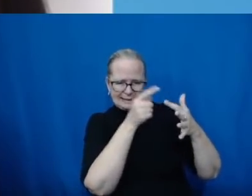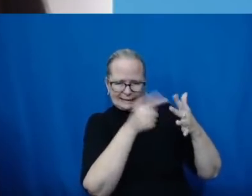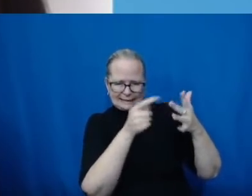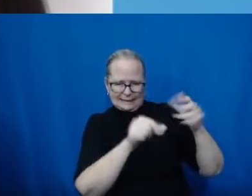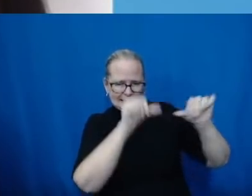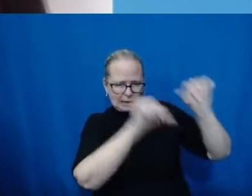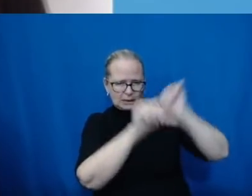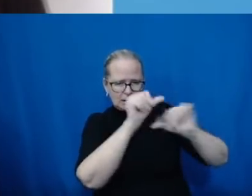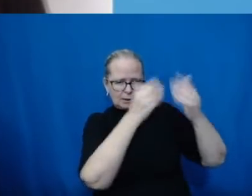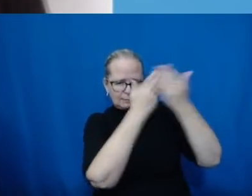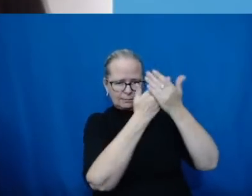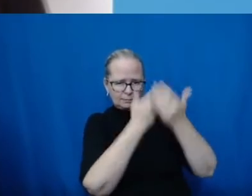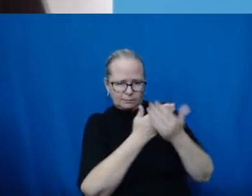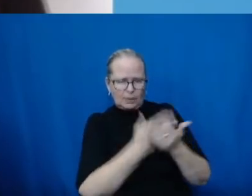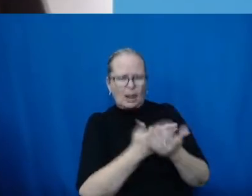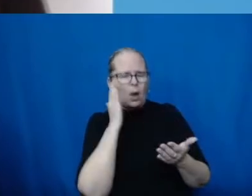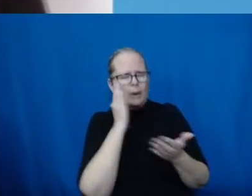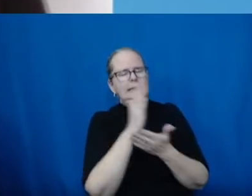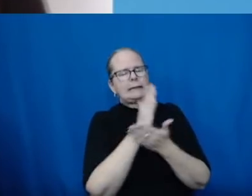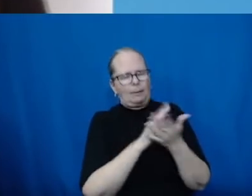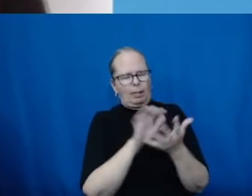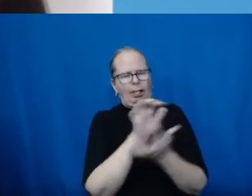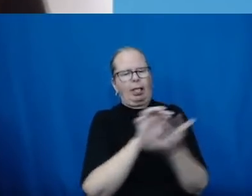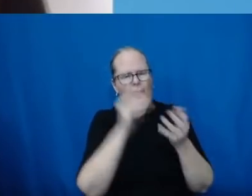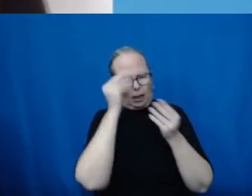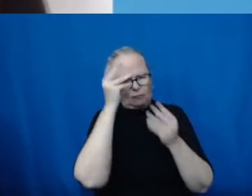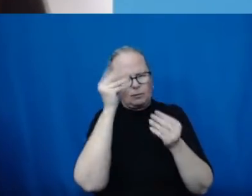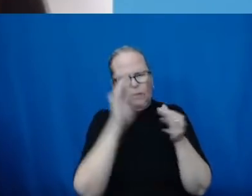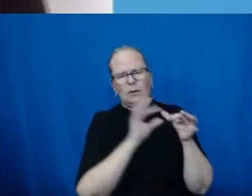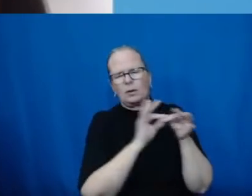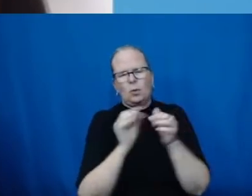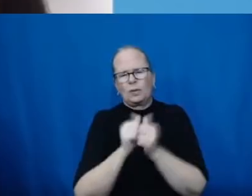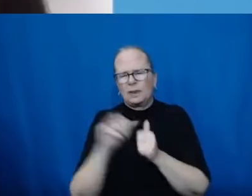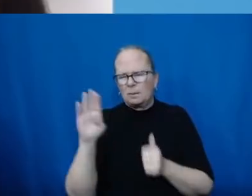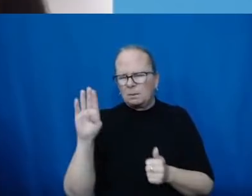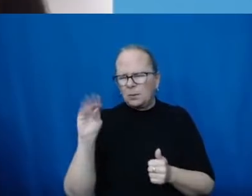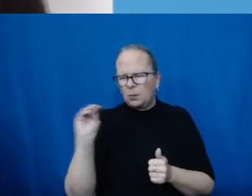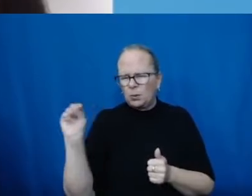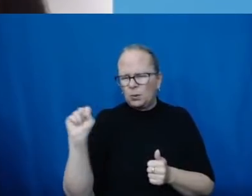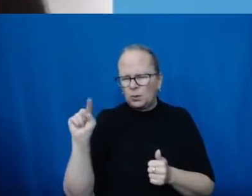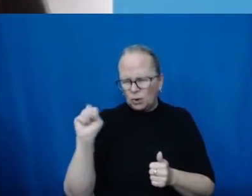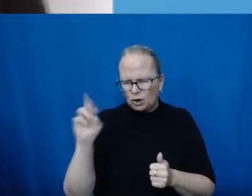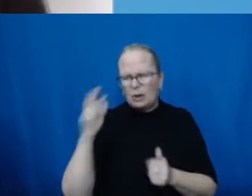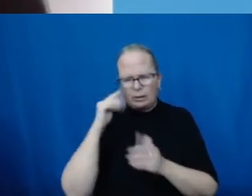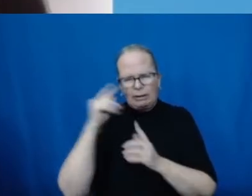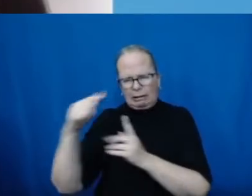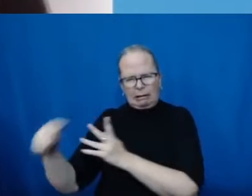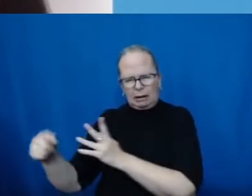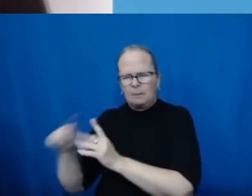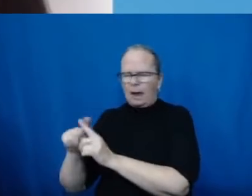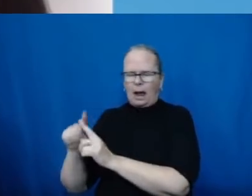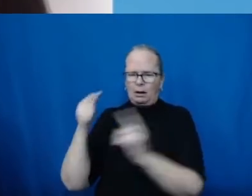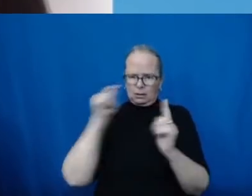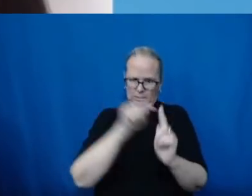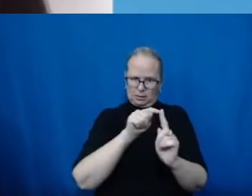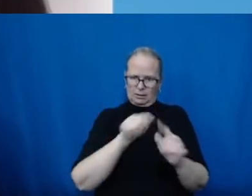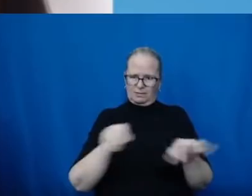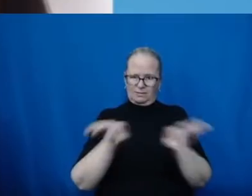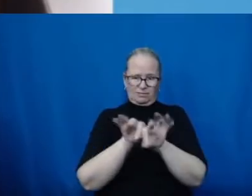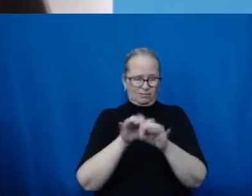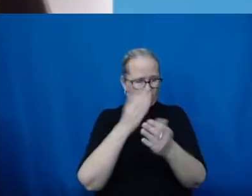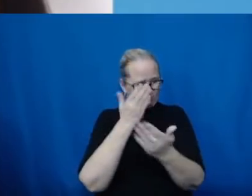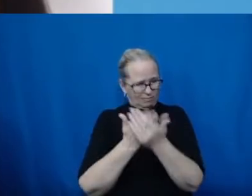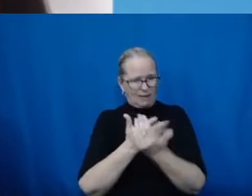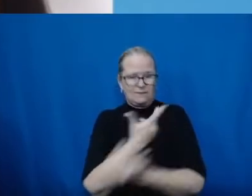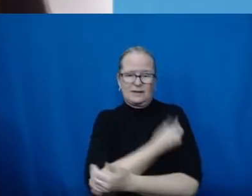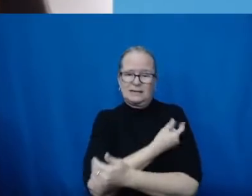on the big picture. And there's, again, evidence to back that up. You talk about the scientific consensus, point out the rhetorical tricks that are